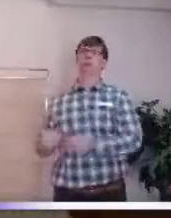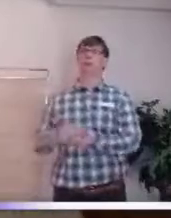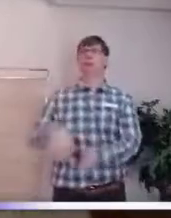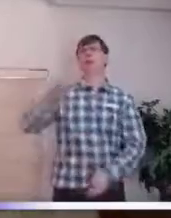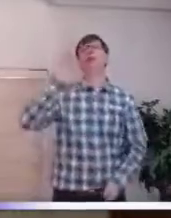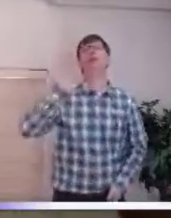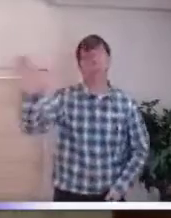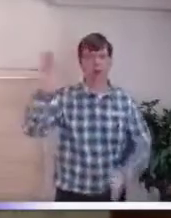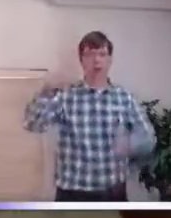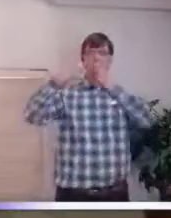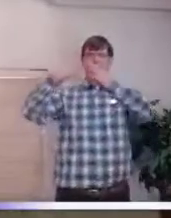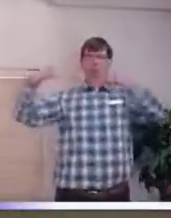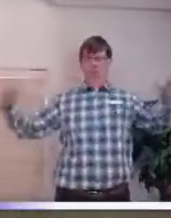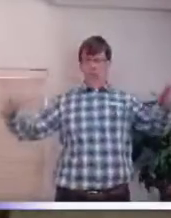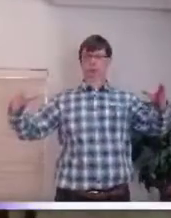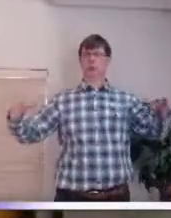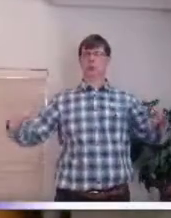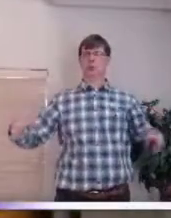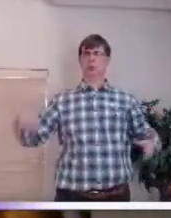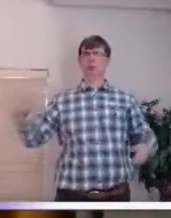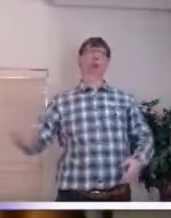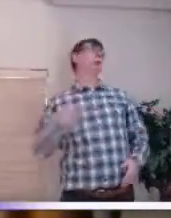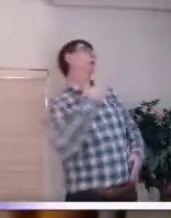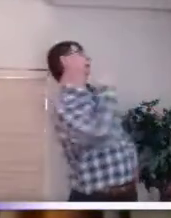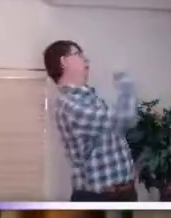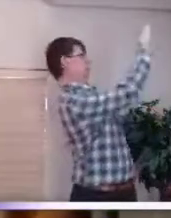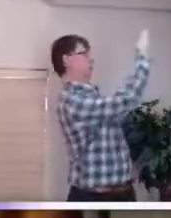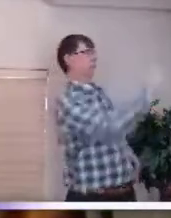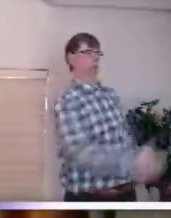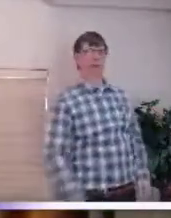that space of God.